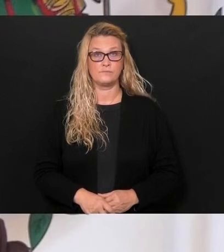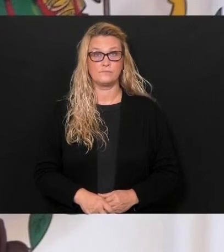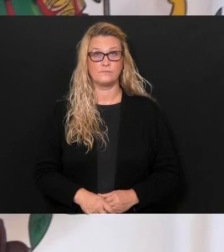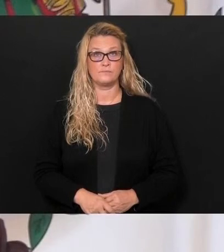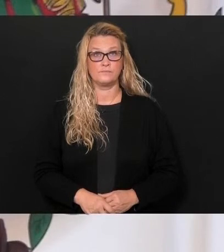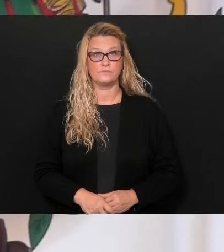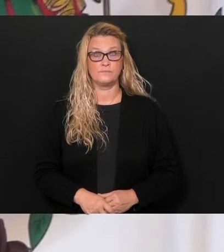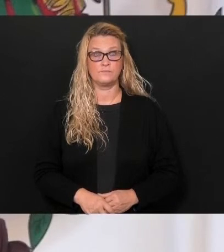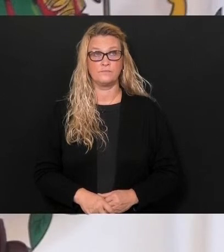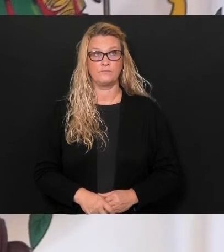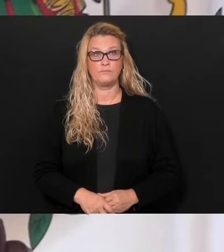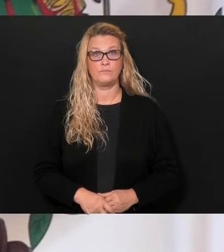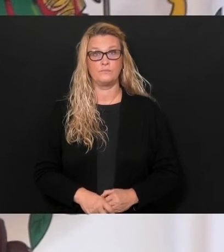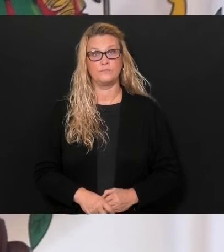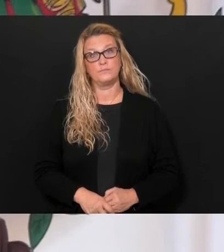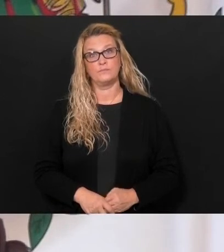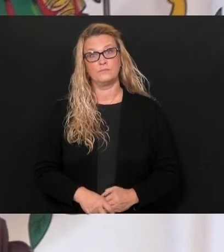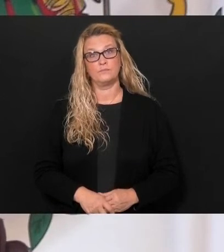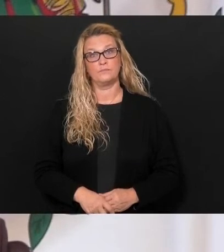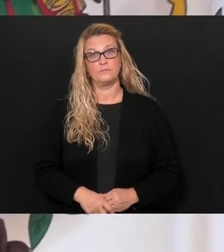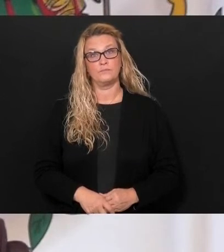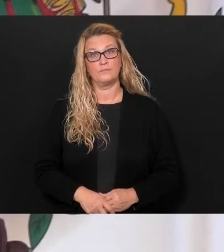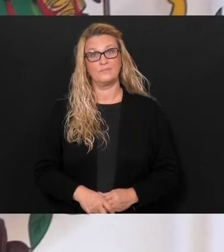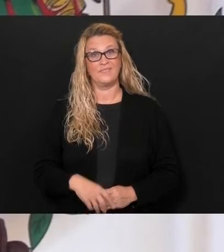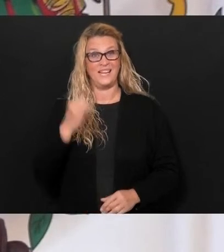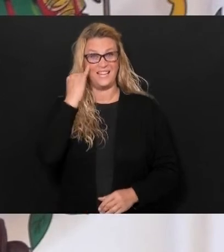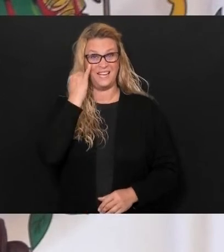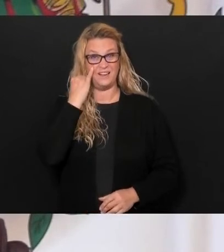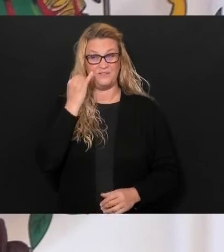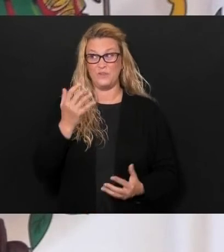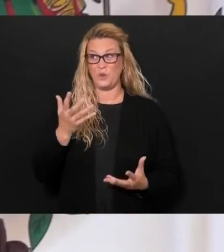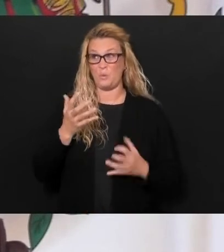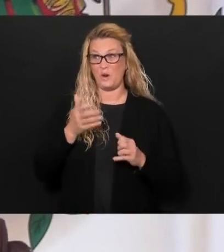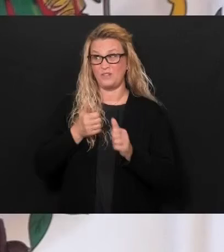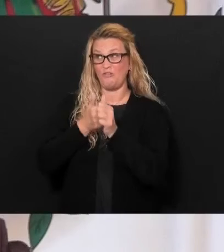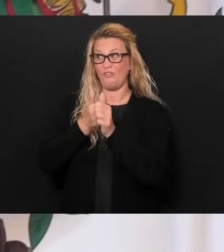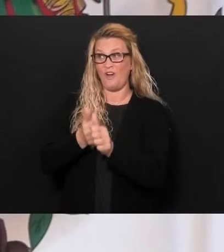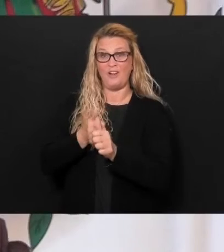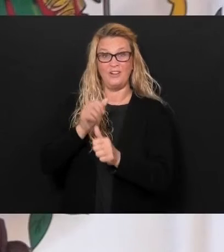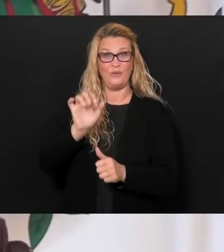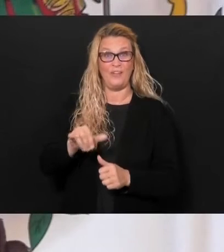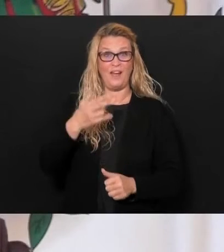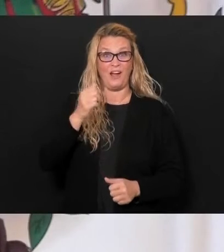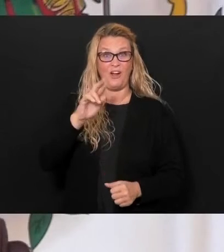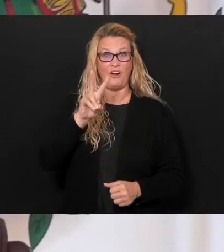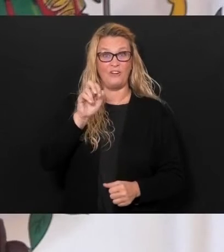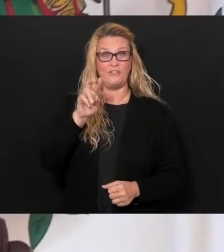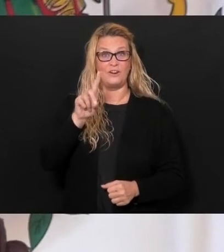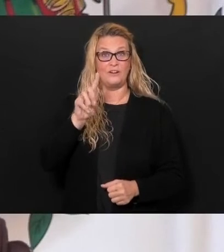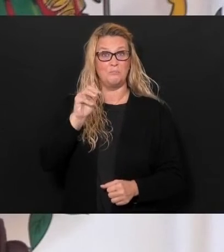just wanted to look at this way, you'd make my job a whole lot